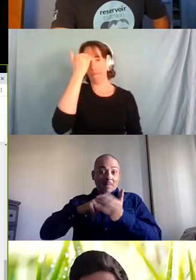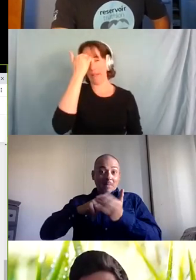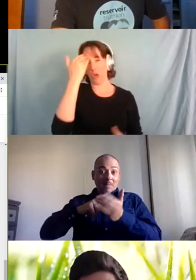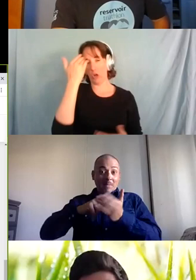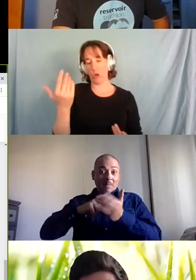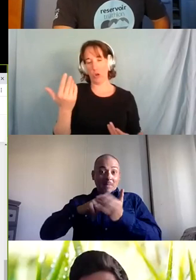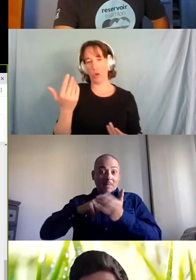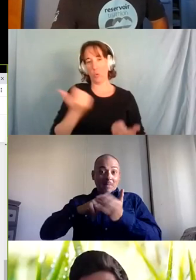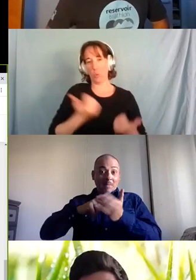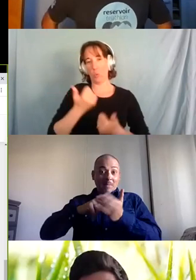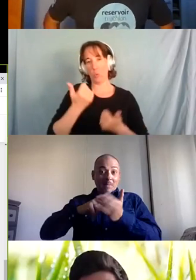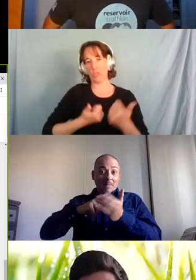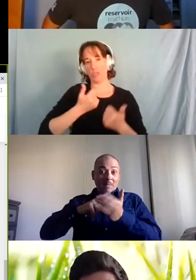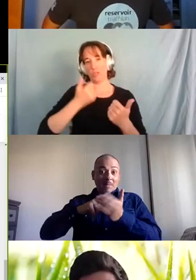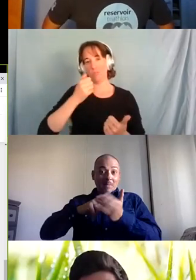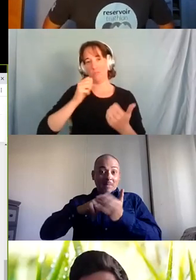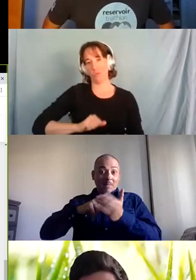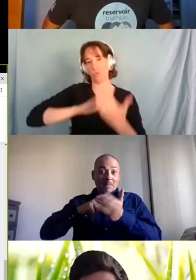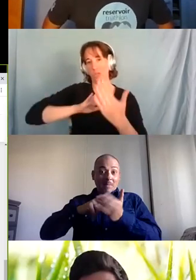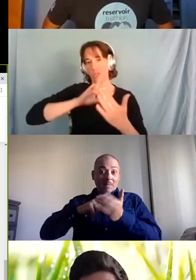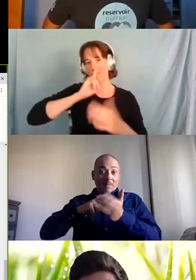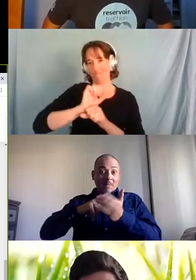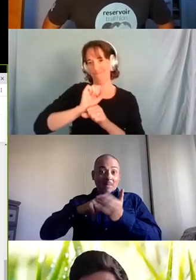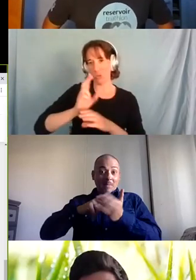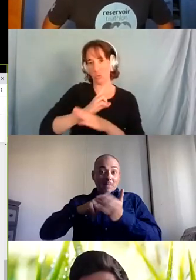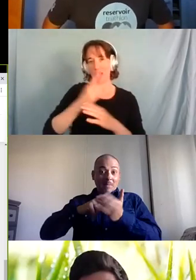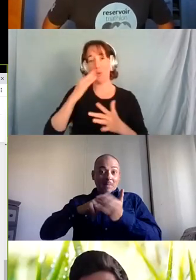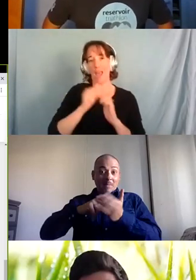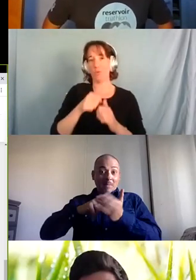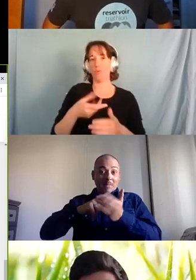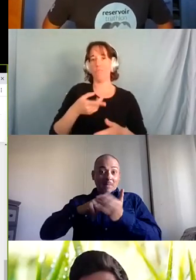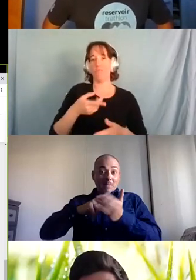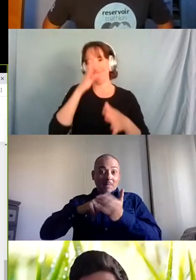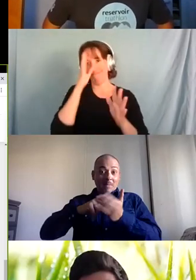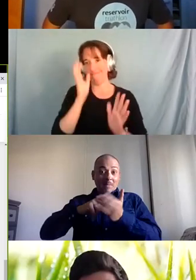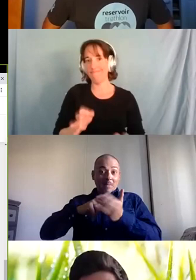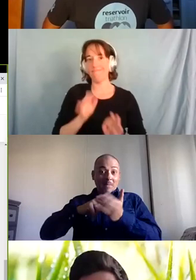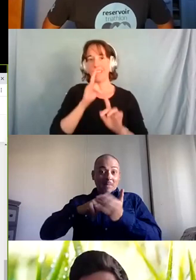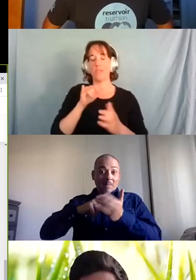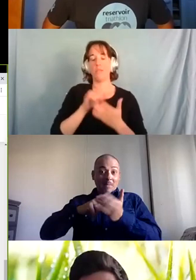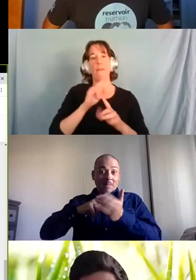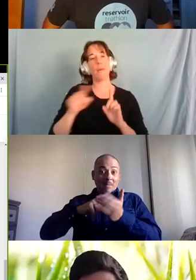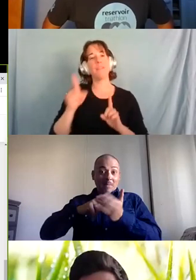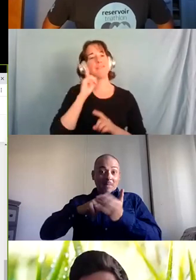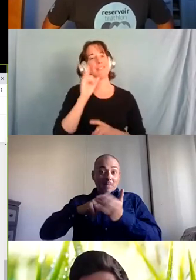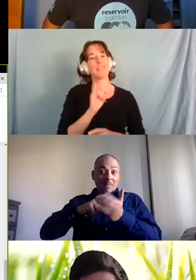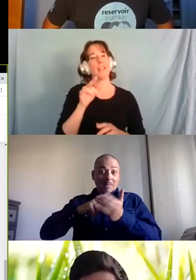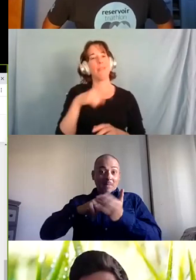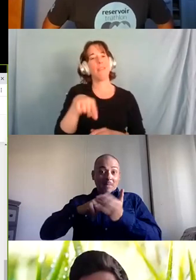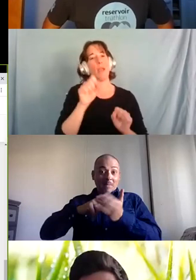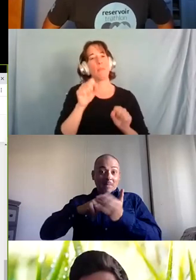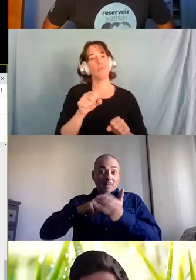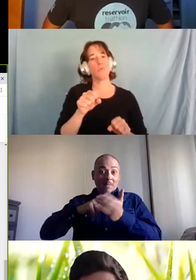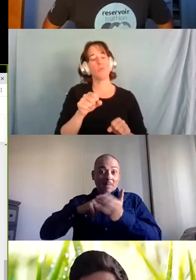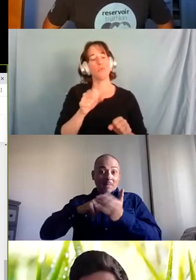actually used. So I wouldn't know how to answer that. But yeah, it sounds like they were able to transfer some prior knowledge to their